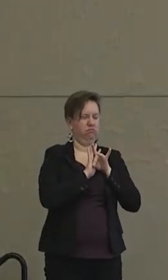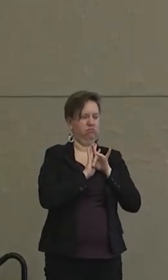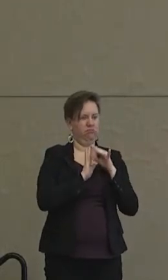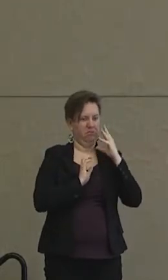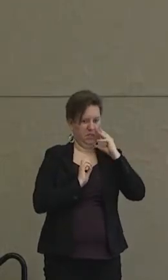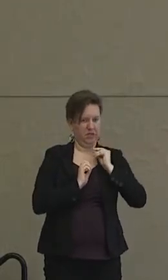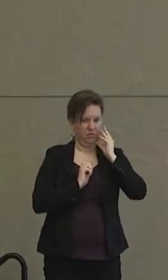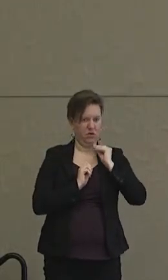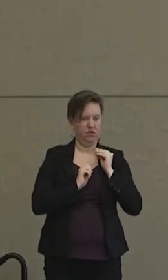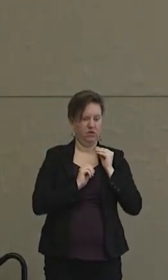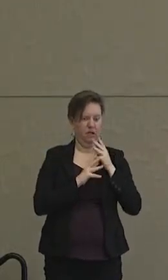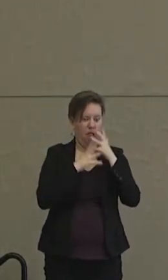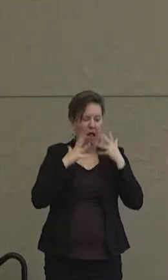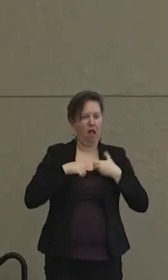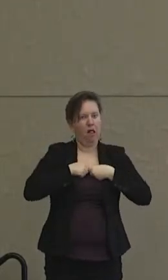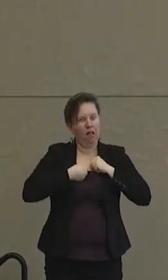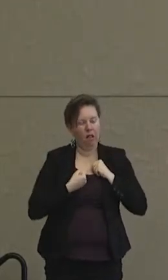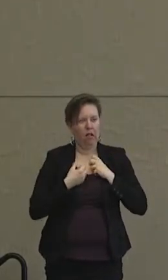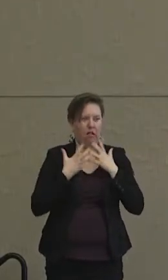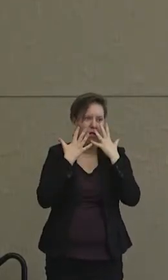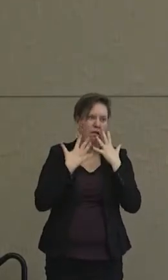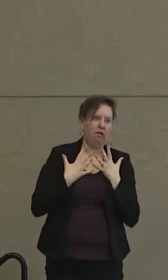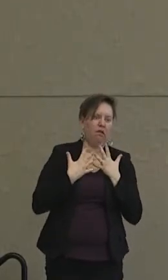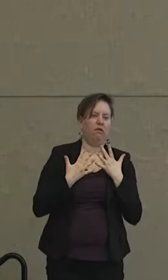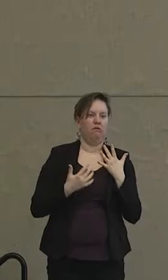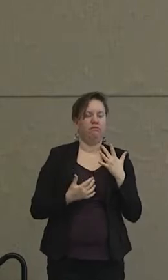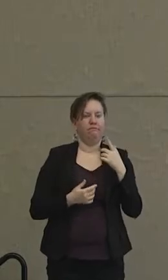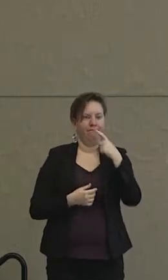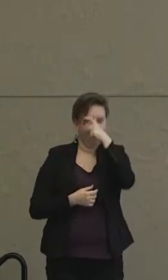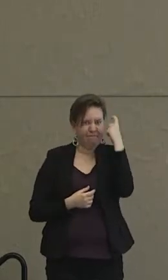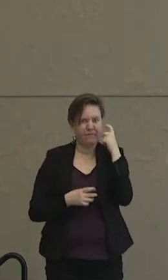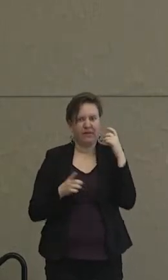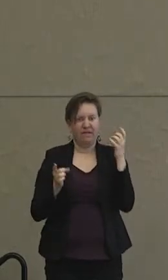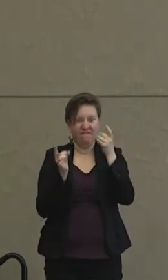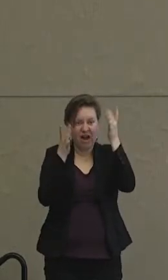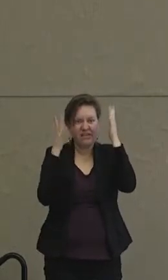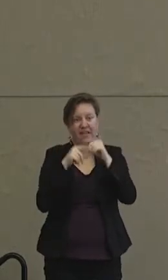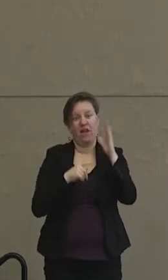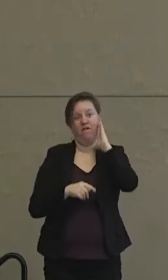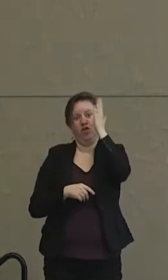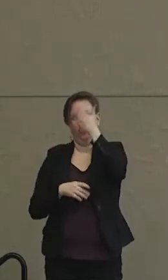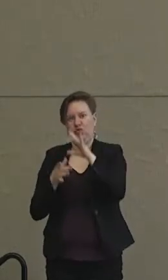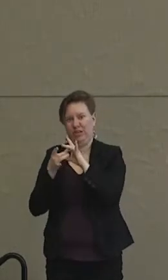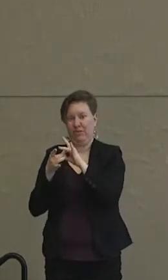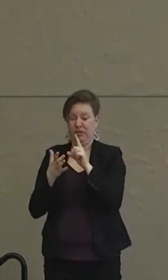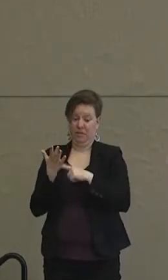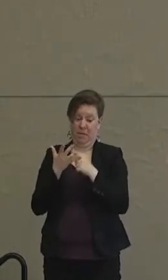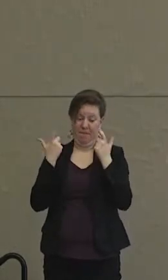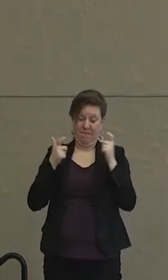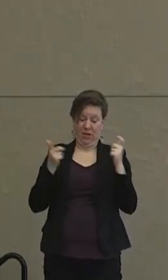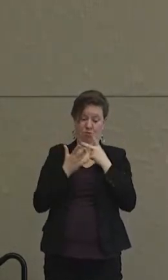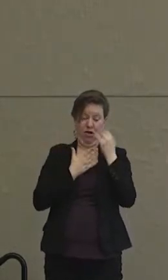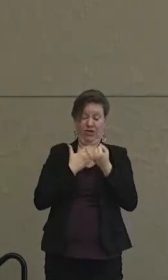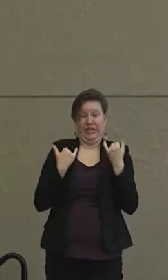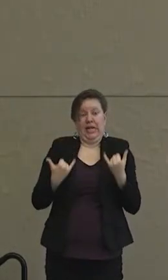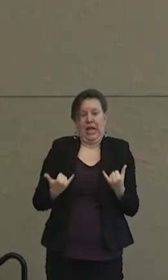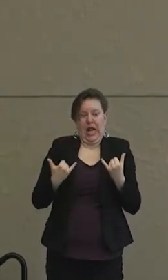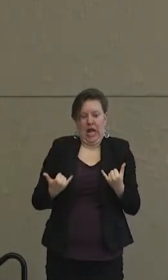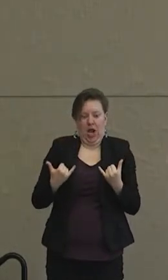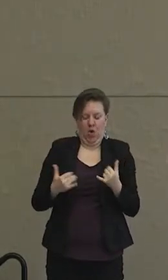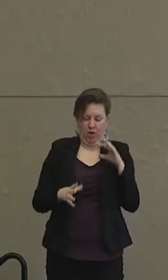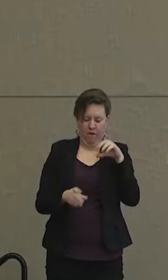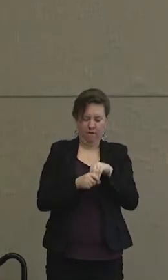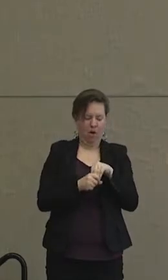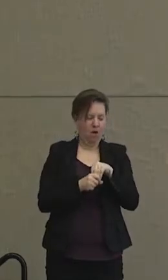experiencing lots of heartbreak and violence in their future relationships. So some of my biggest projects now